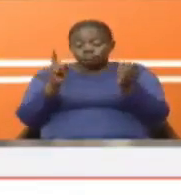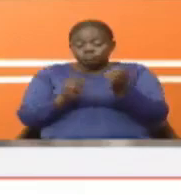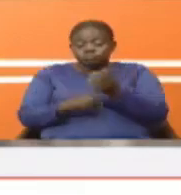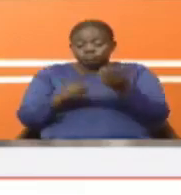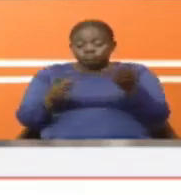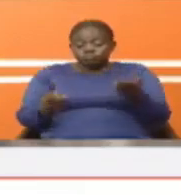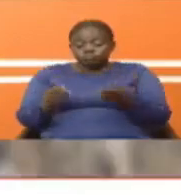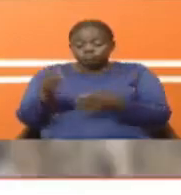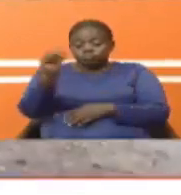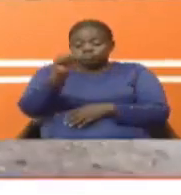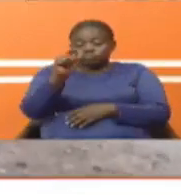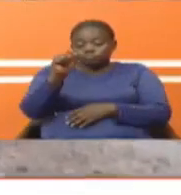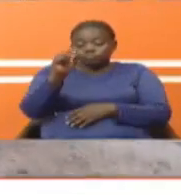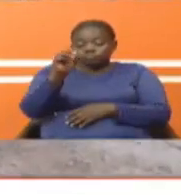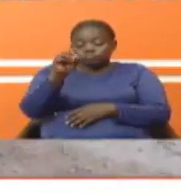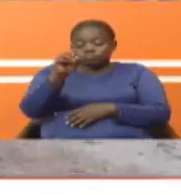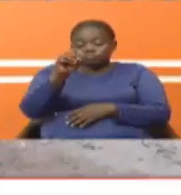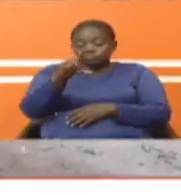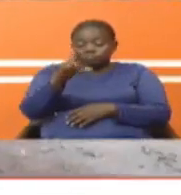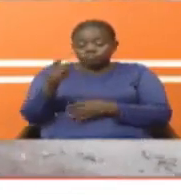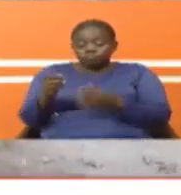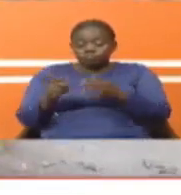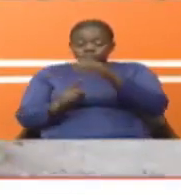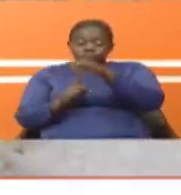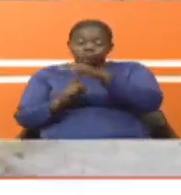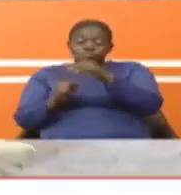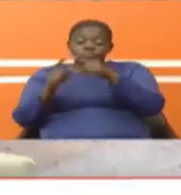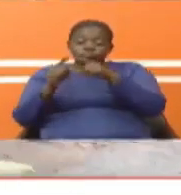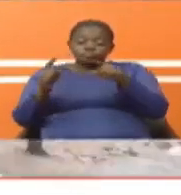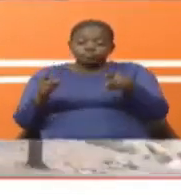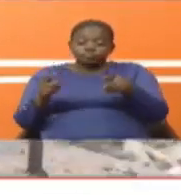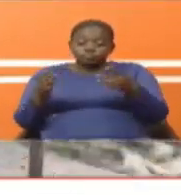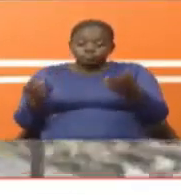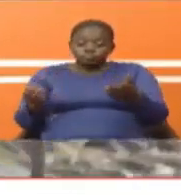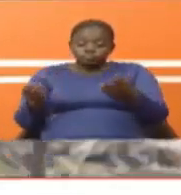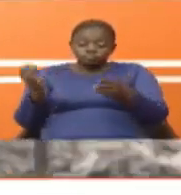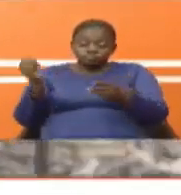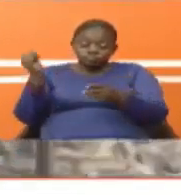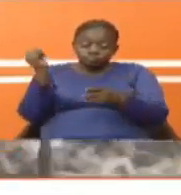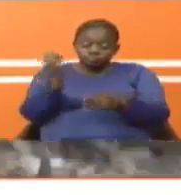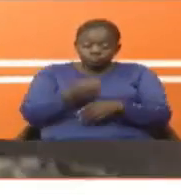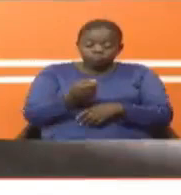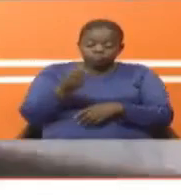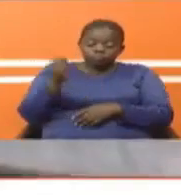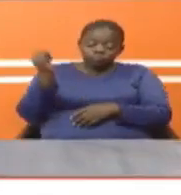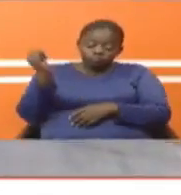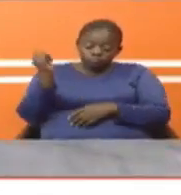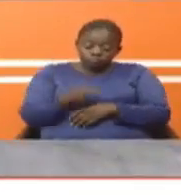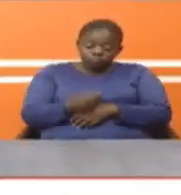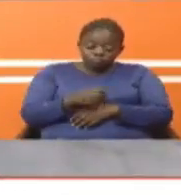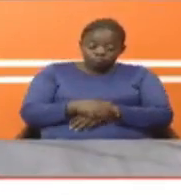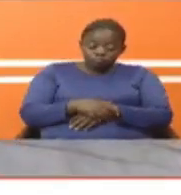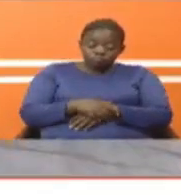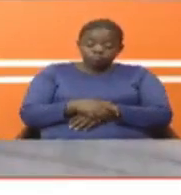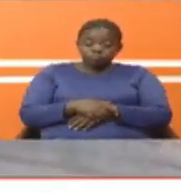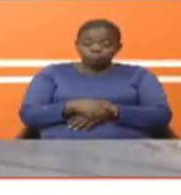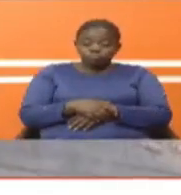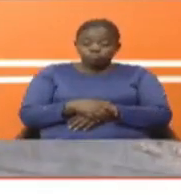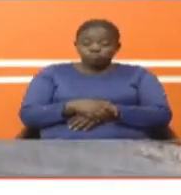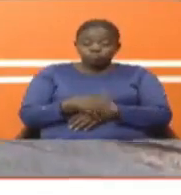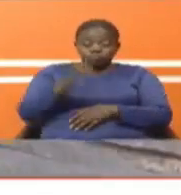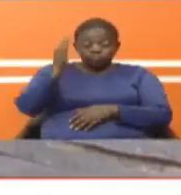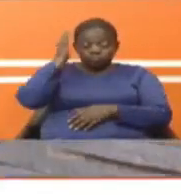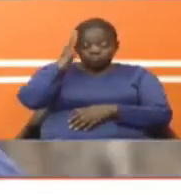the stools, so they started beating us with stools in the head.